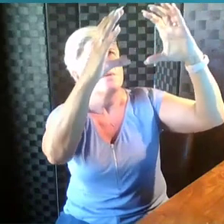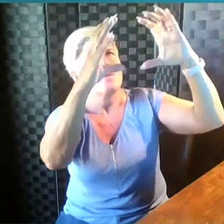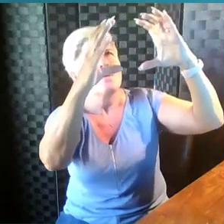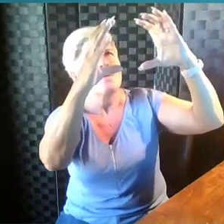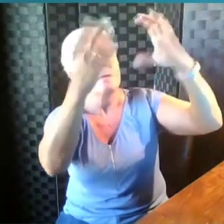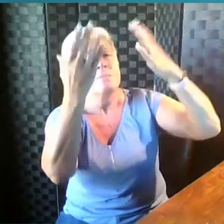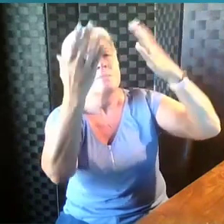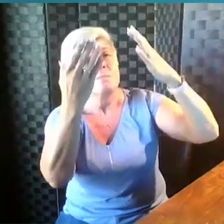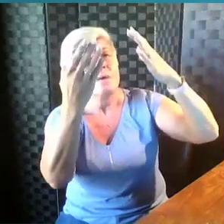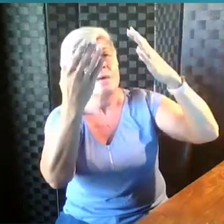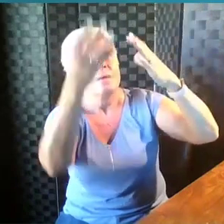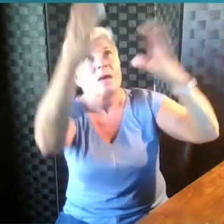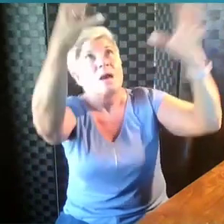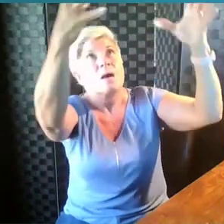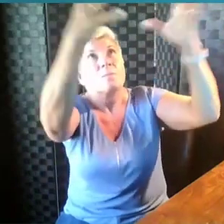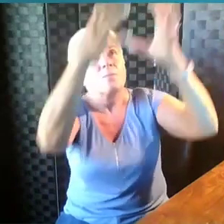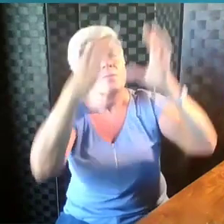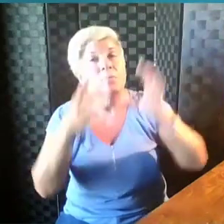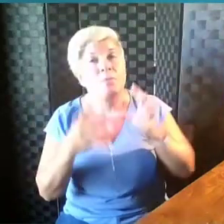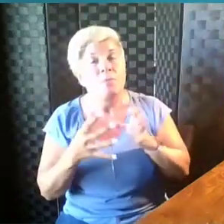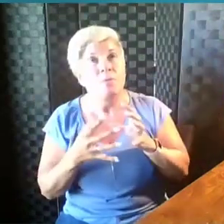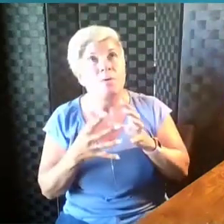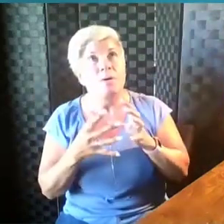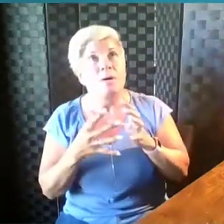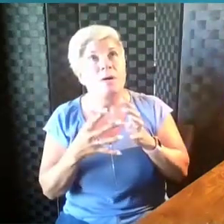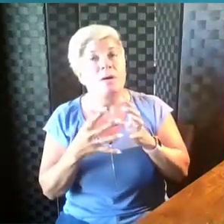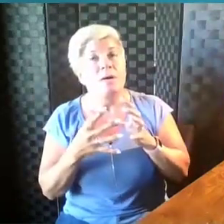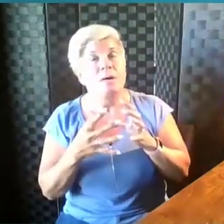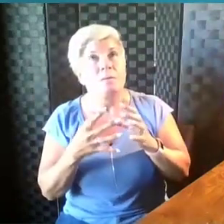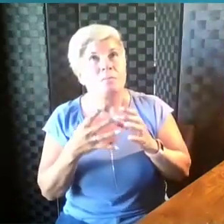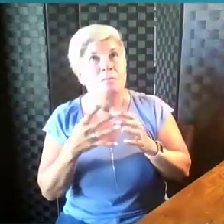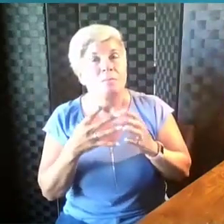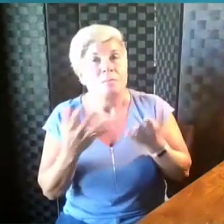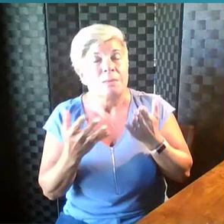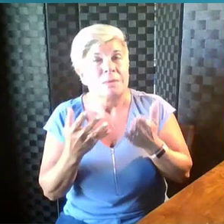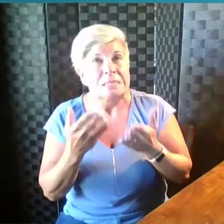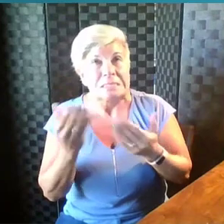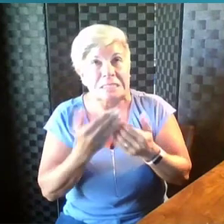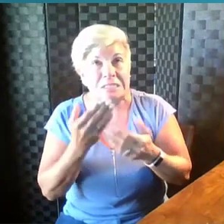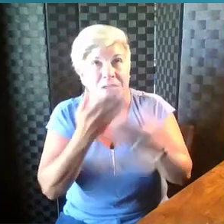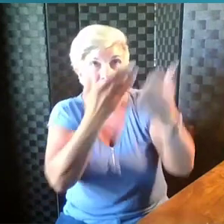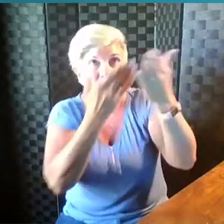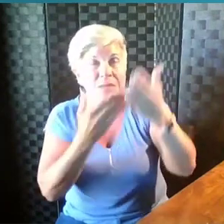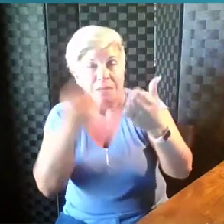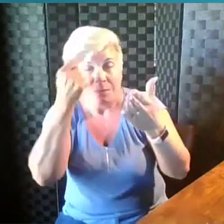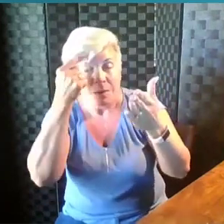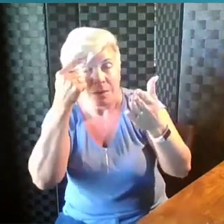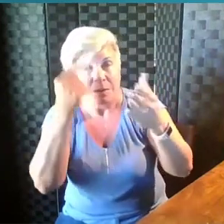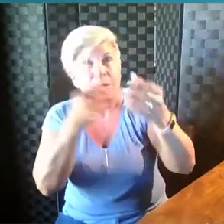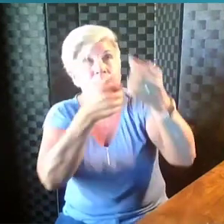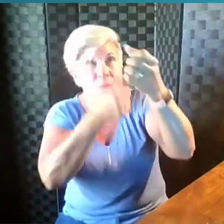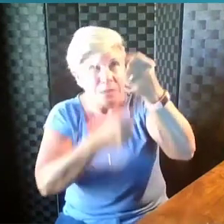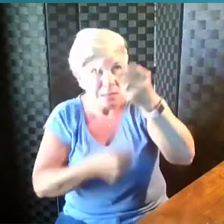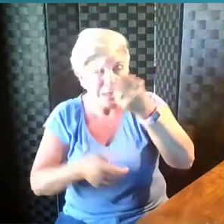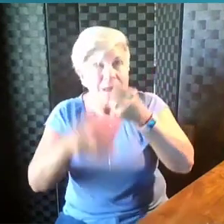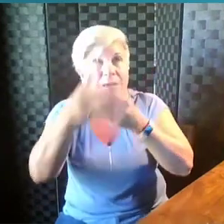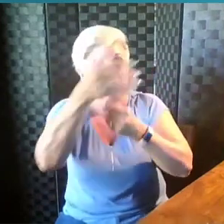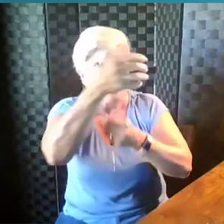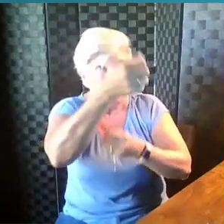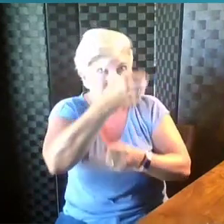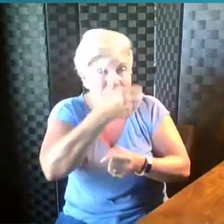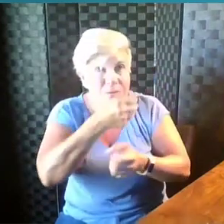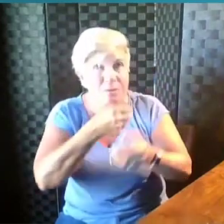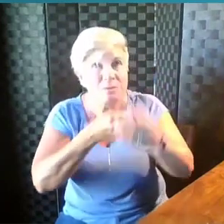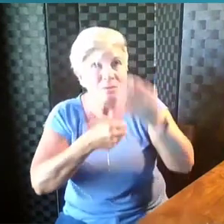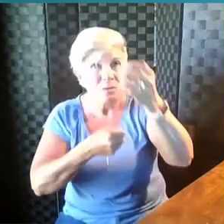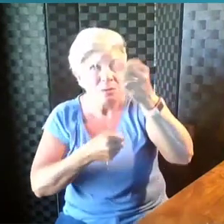become easier to bring it down in your mind as it gets closer to you. Keep bringing it down,